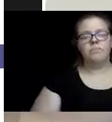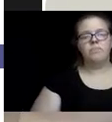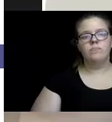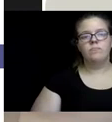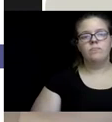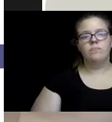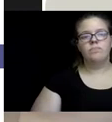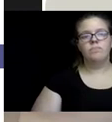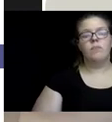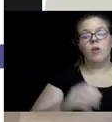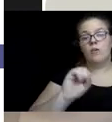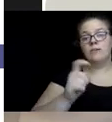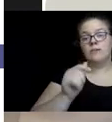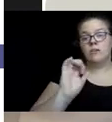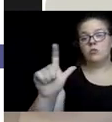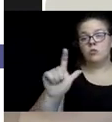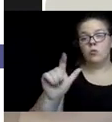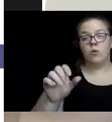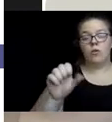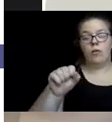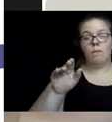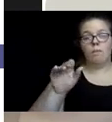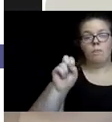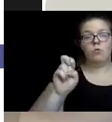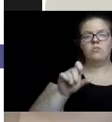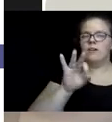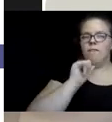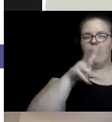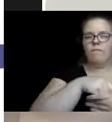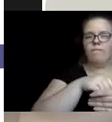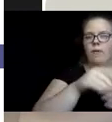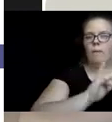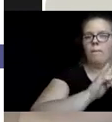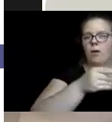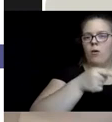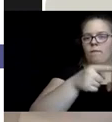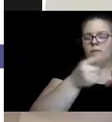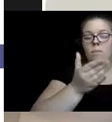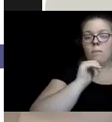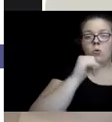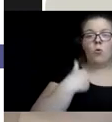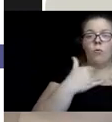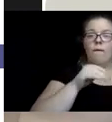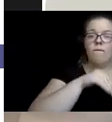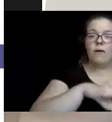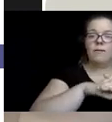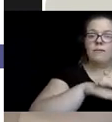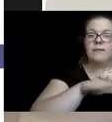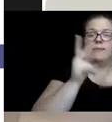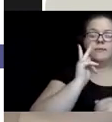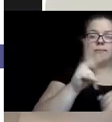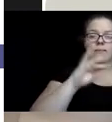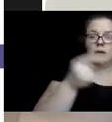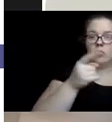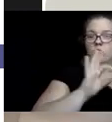For sexual abuse, if you're not in the medical field, you might not have access to really see injuries that are related